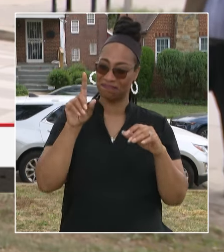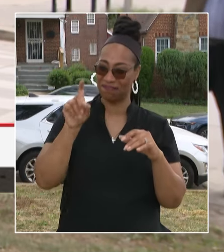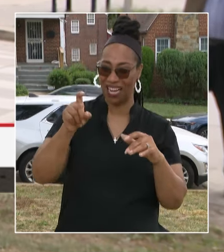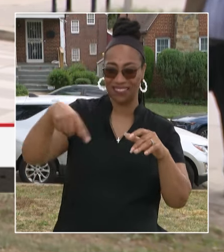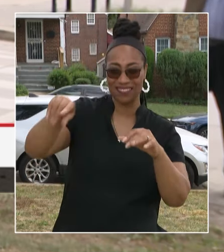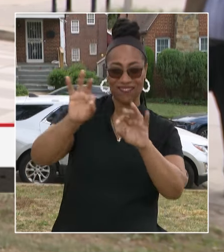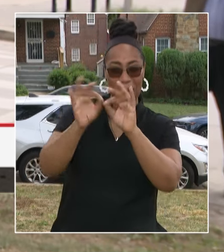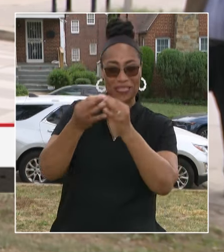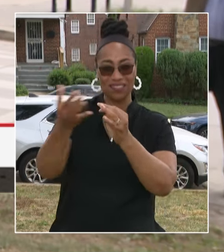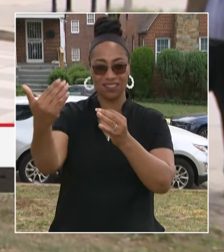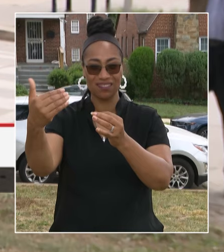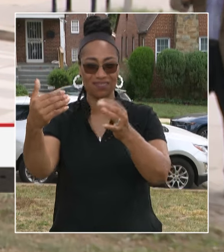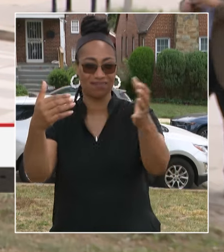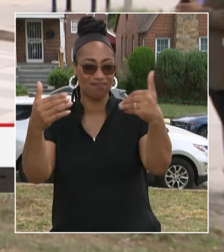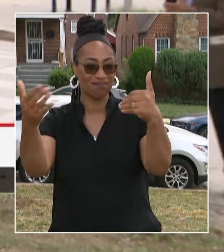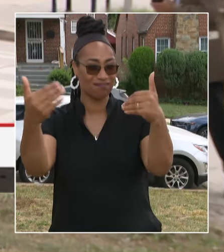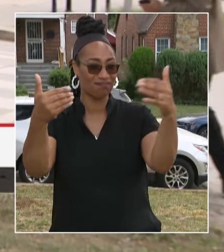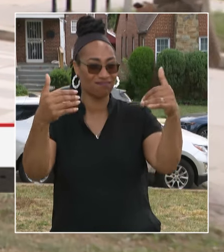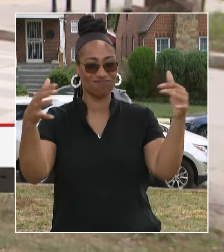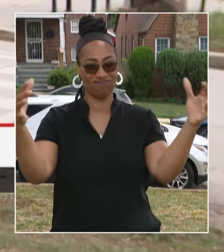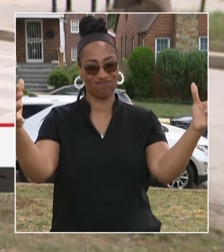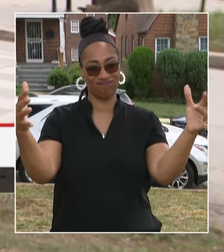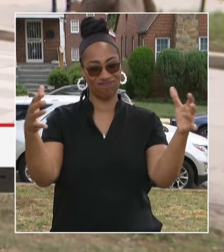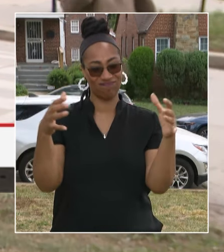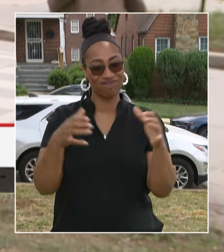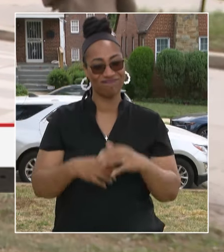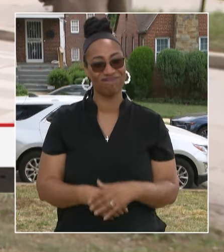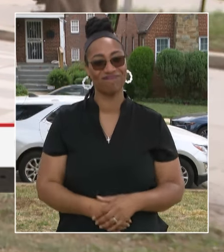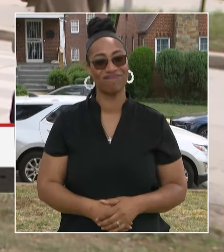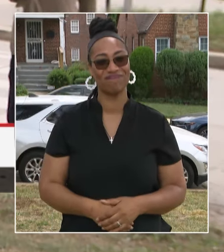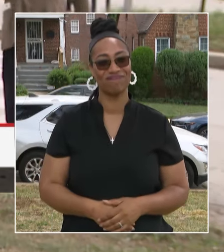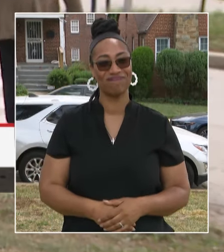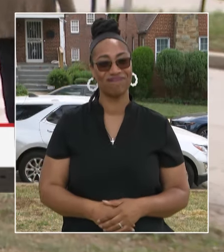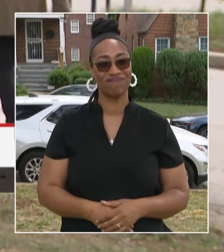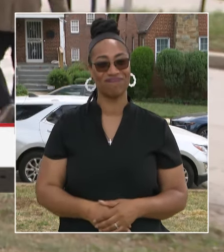We're going to first hear from Romeo Spaulding,